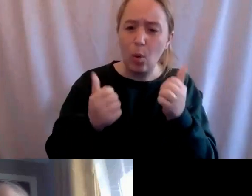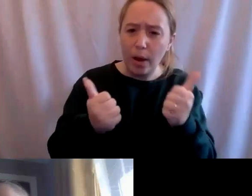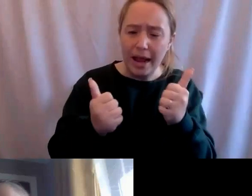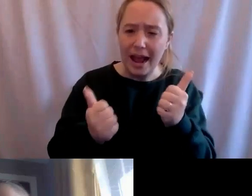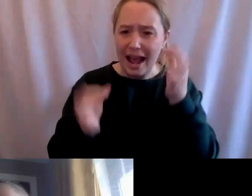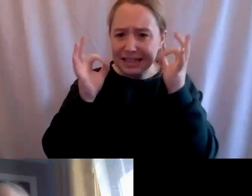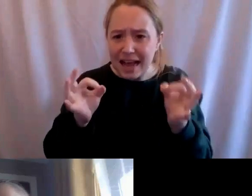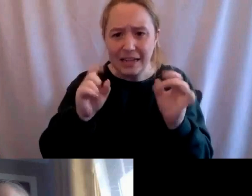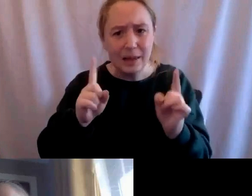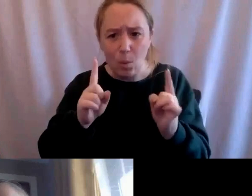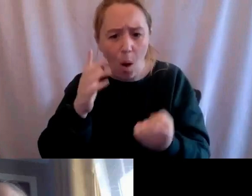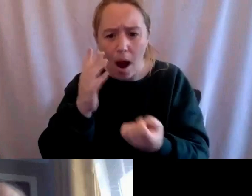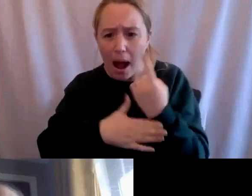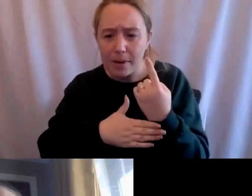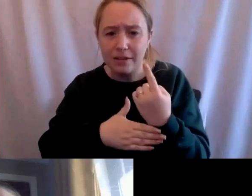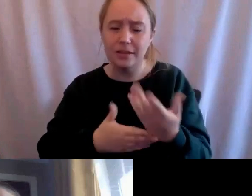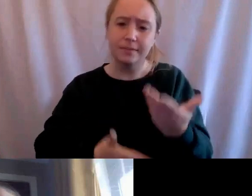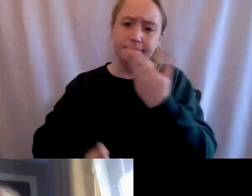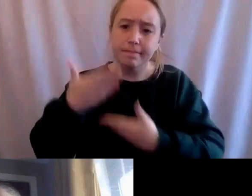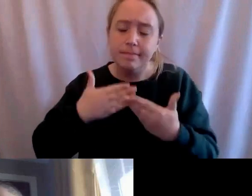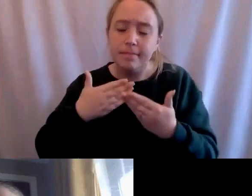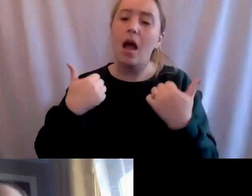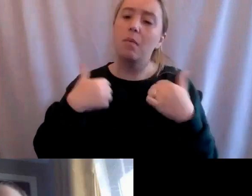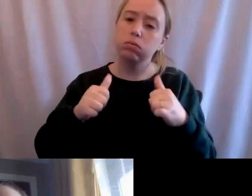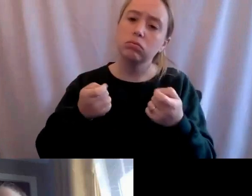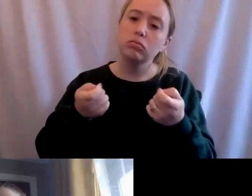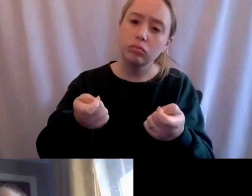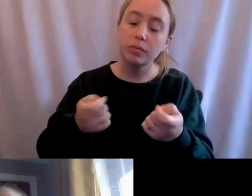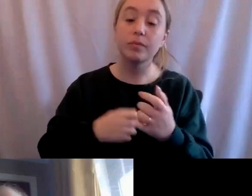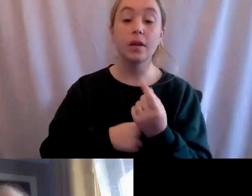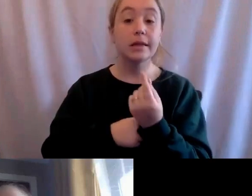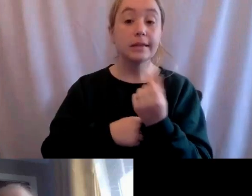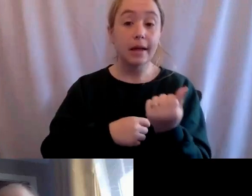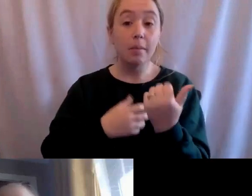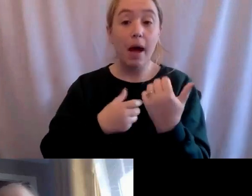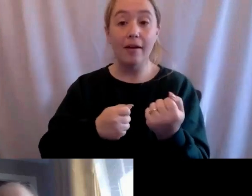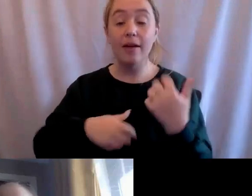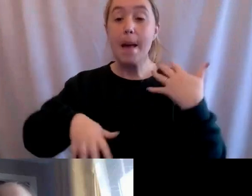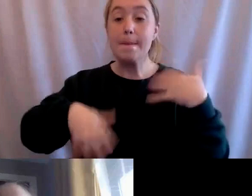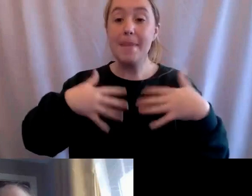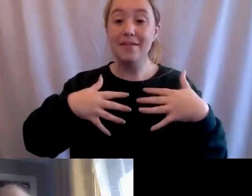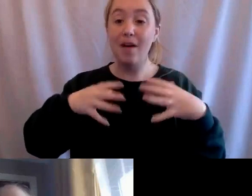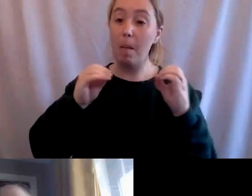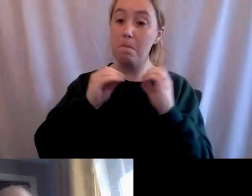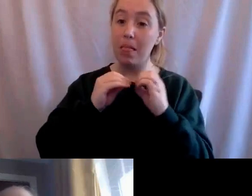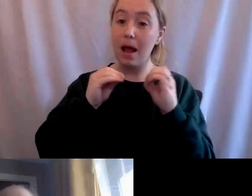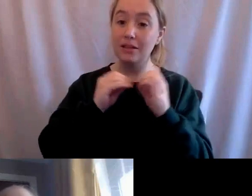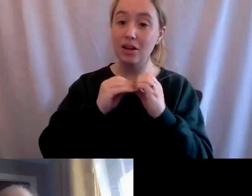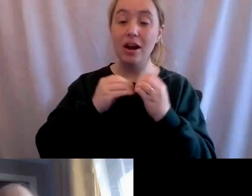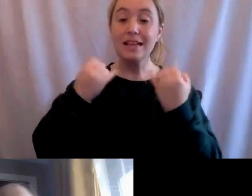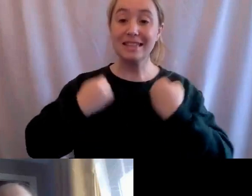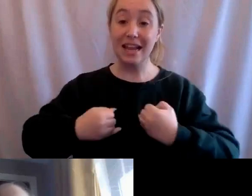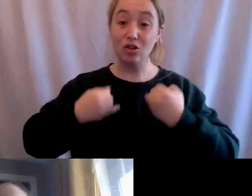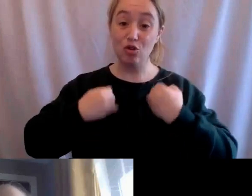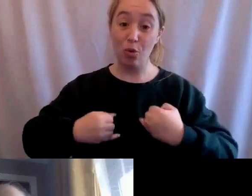us to understand. We may see patients with painful bladder syndrome, and if anyone on the call has got that, you understand